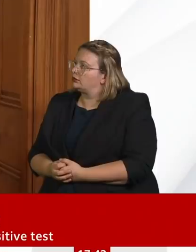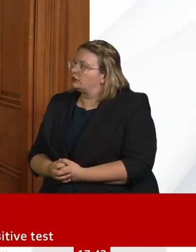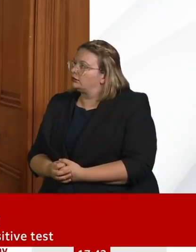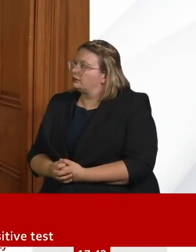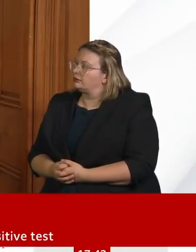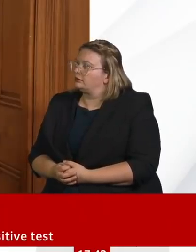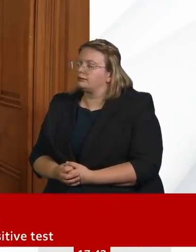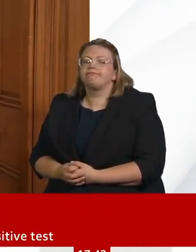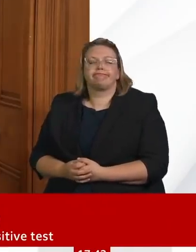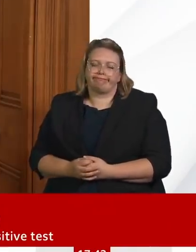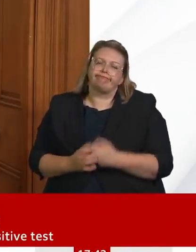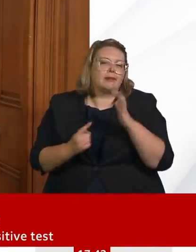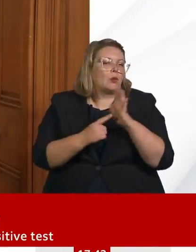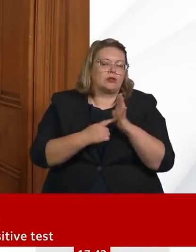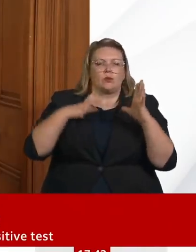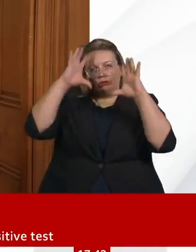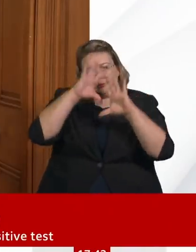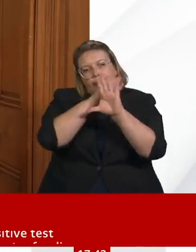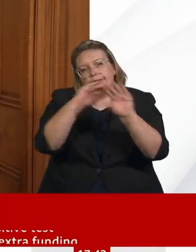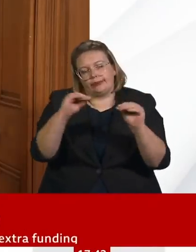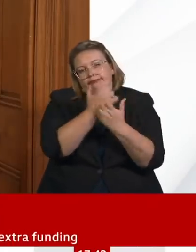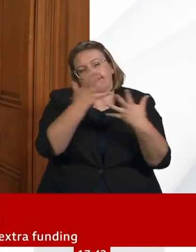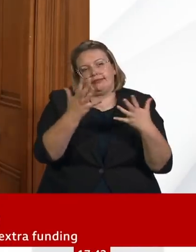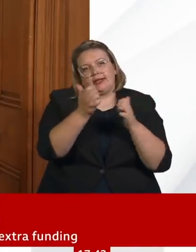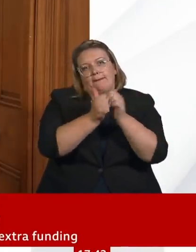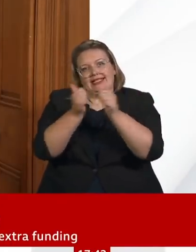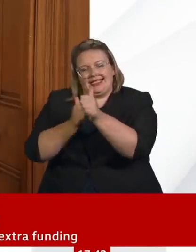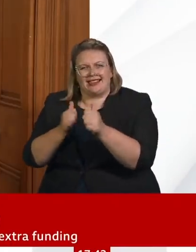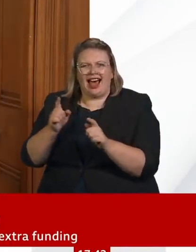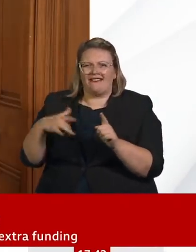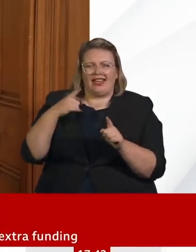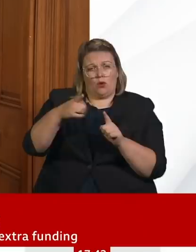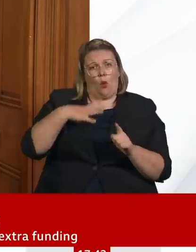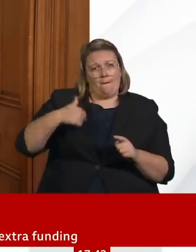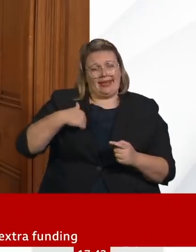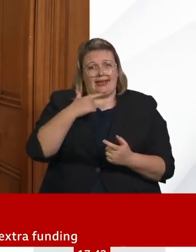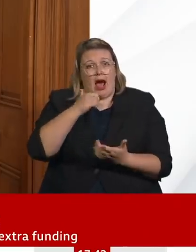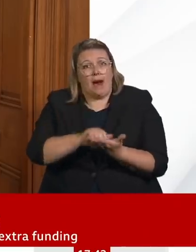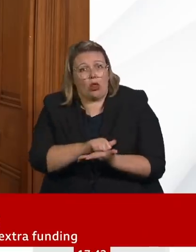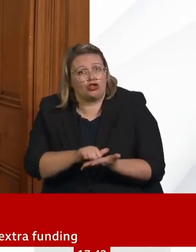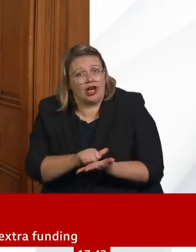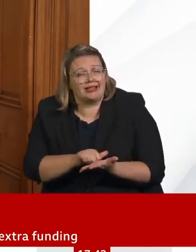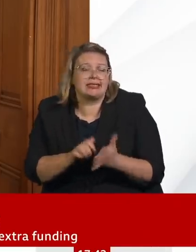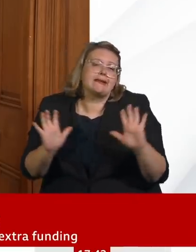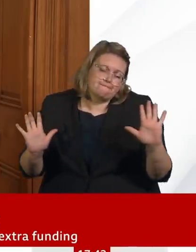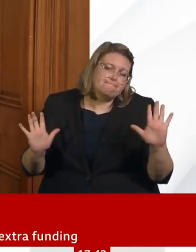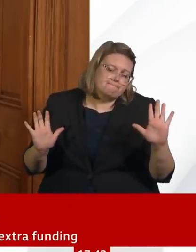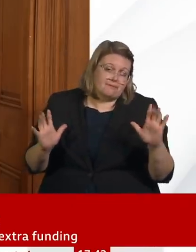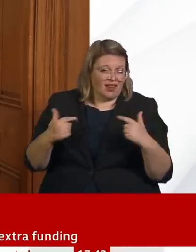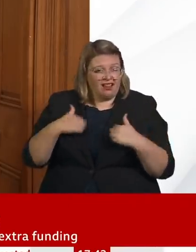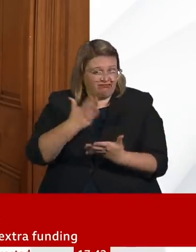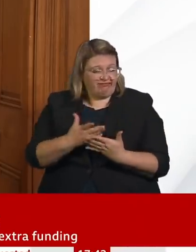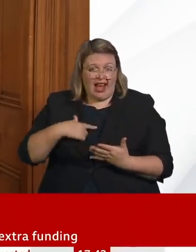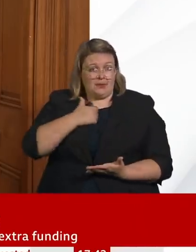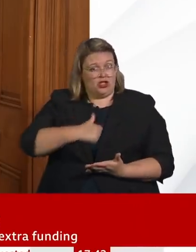those businesses, you asked for me to apologise, and I am deeply sorry that it is necessary to put these